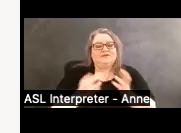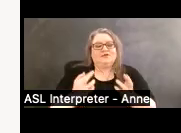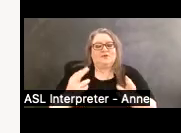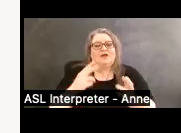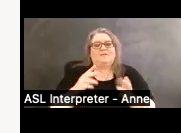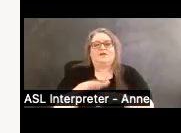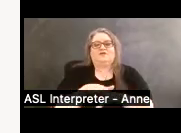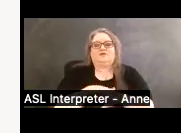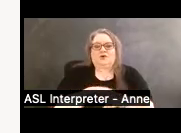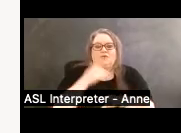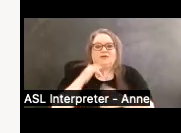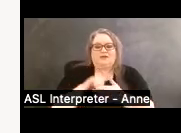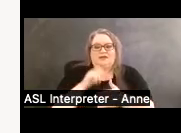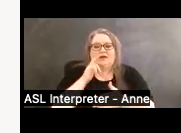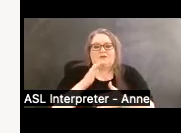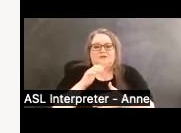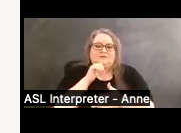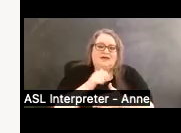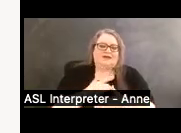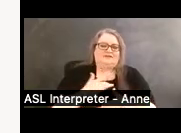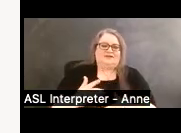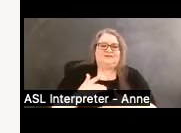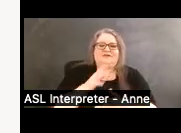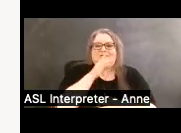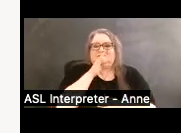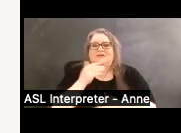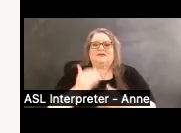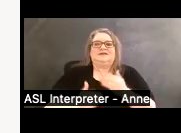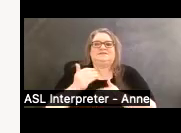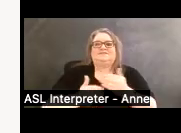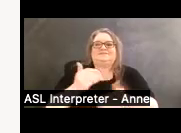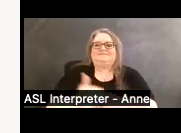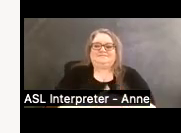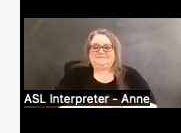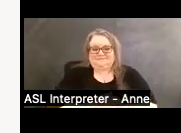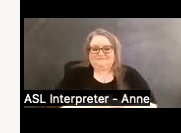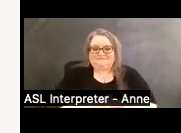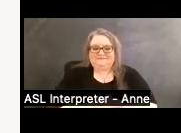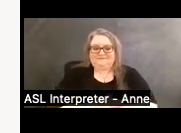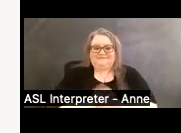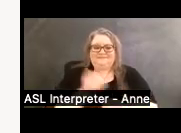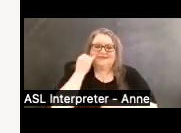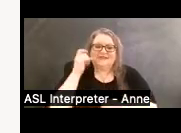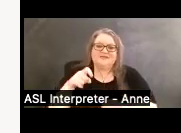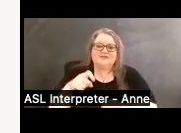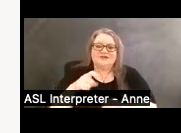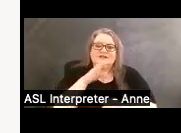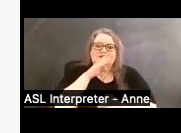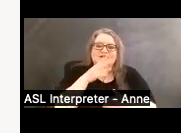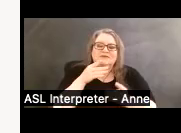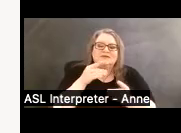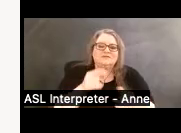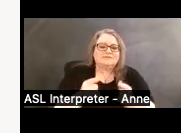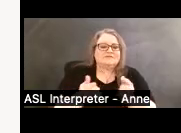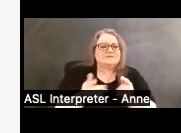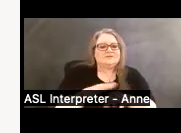pace because that is not your typical speaking cadence. If we need you to speak more slowly or loudly,